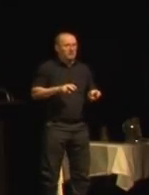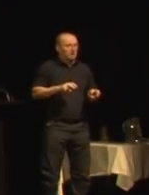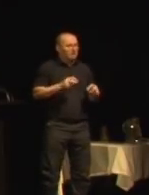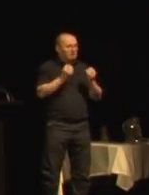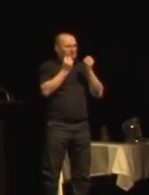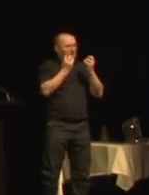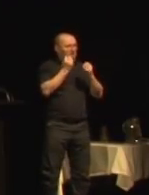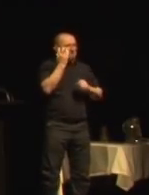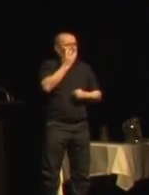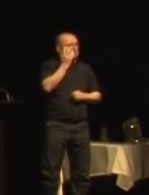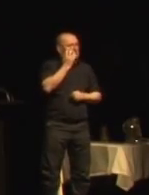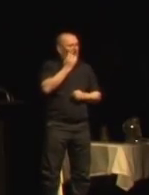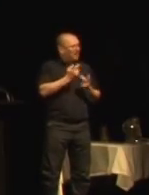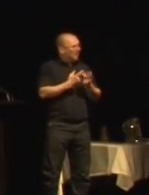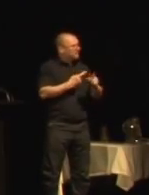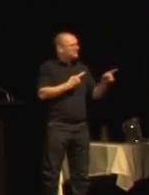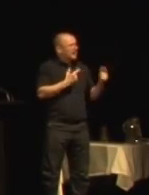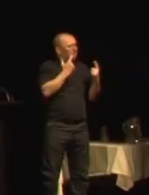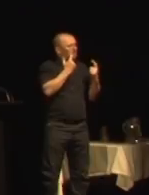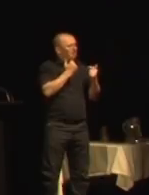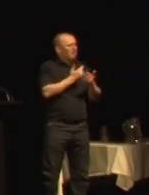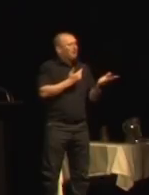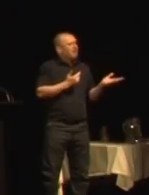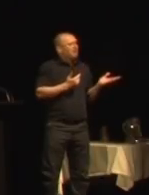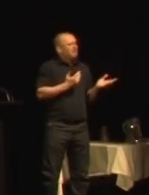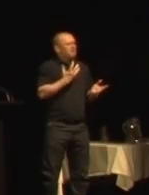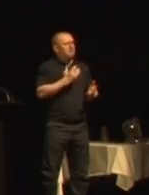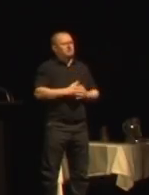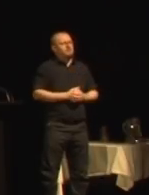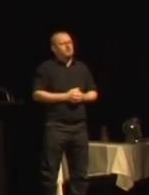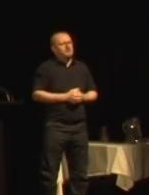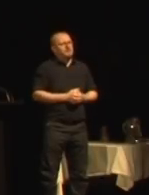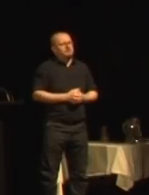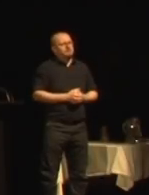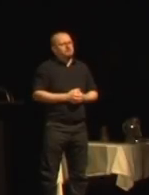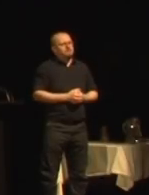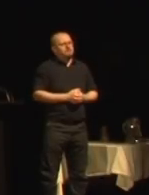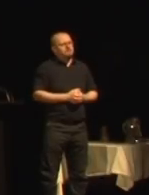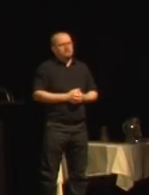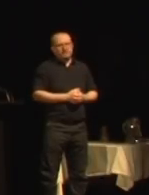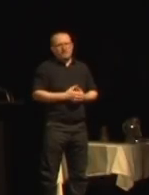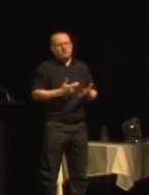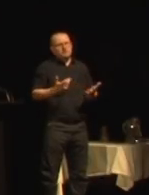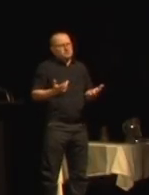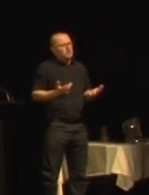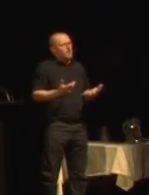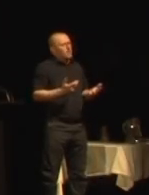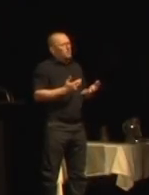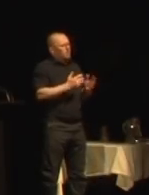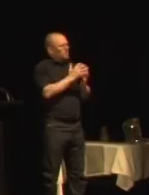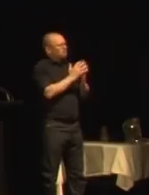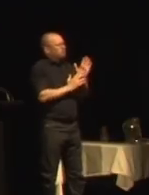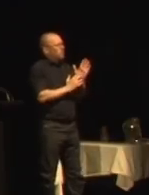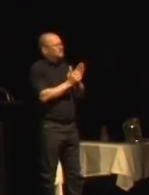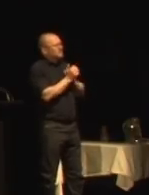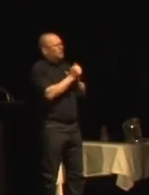and I wasn't the only one in the audience. So I wrote some guidelines to support staff who are transitioning